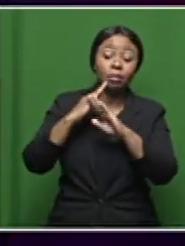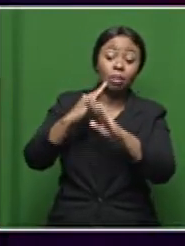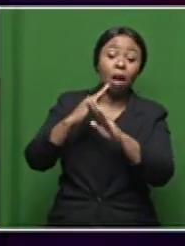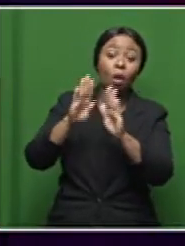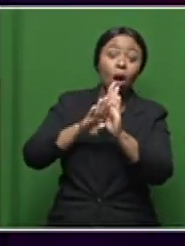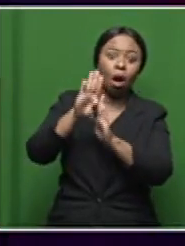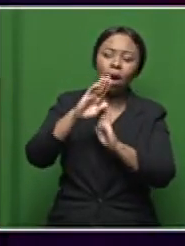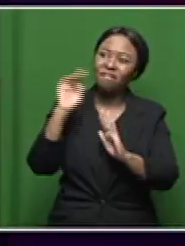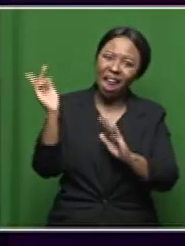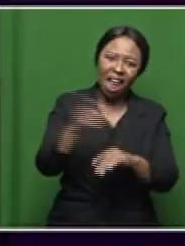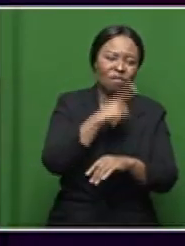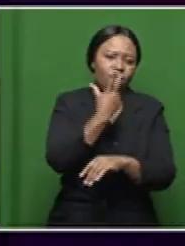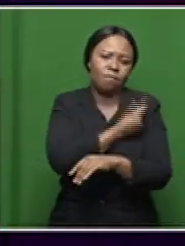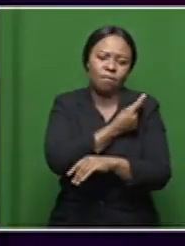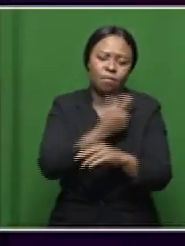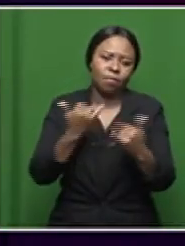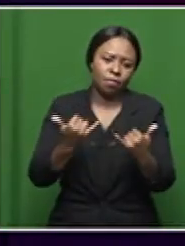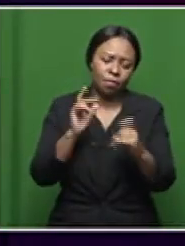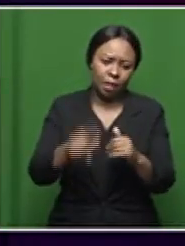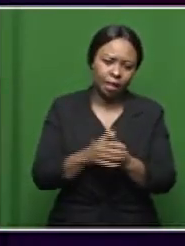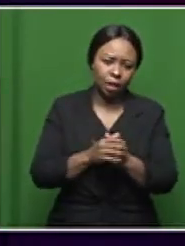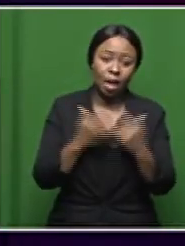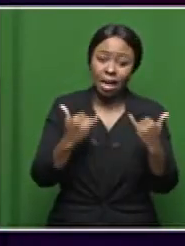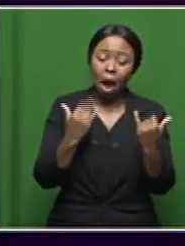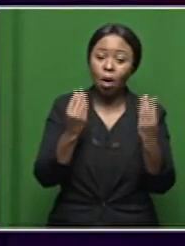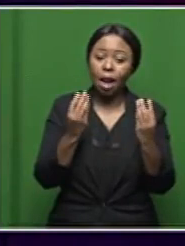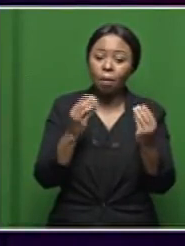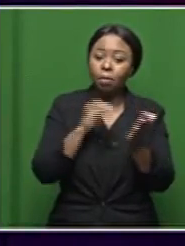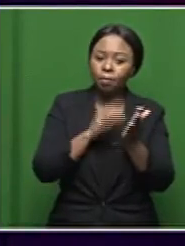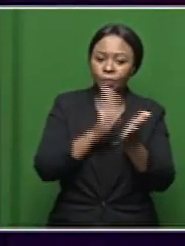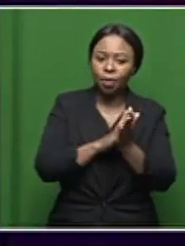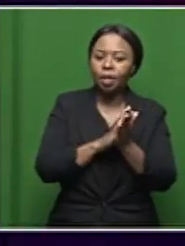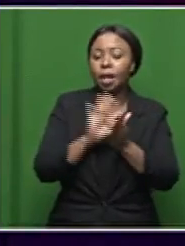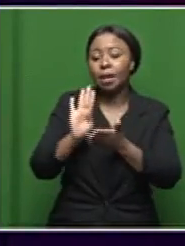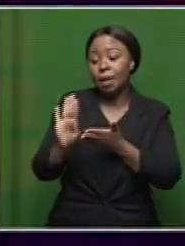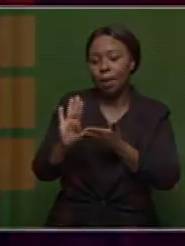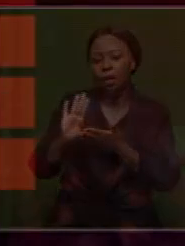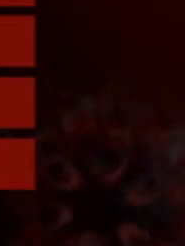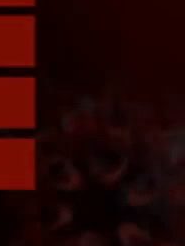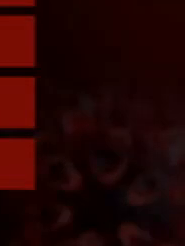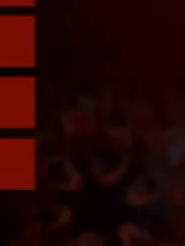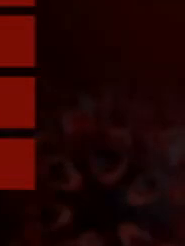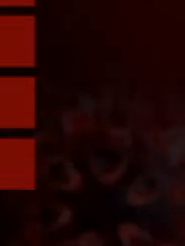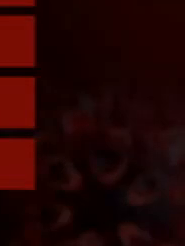everyone to be vaccinated. For now though, let's take a look at the numbers recorded in the remaining provinces.